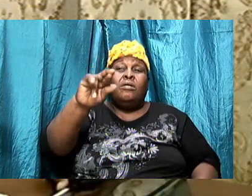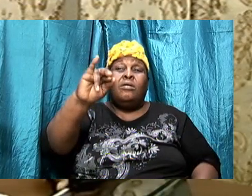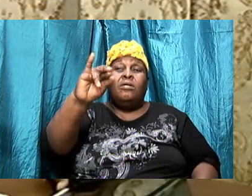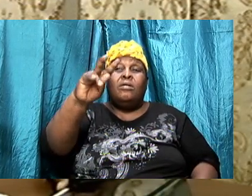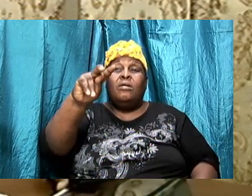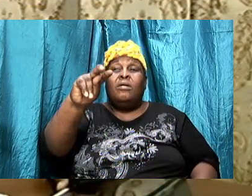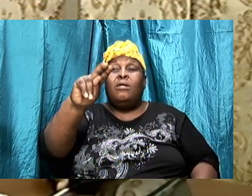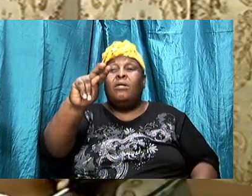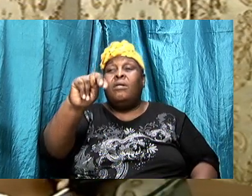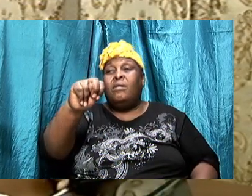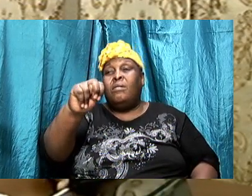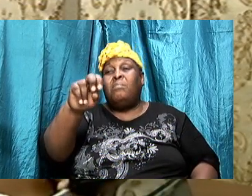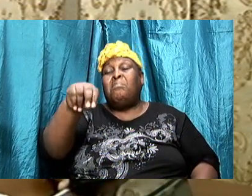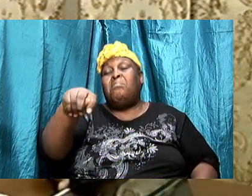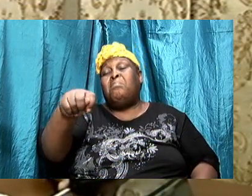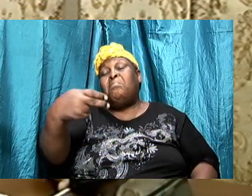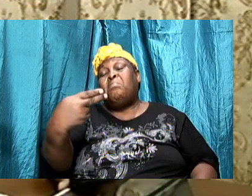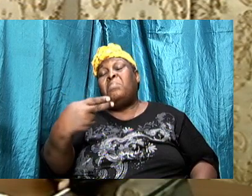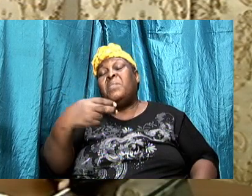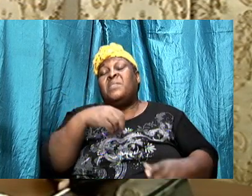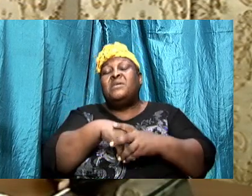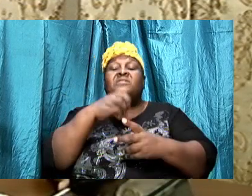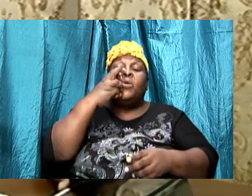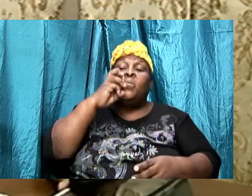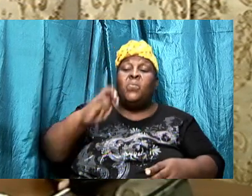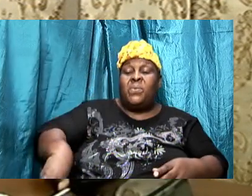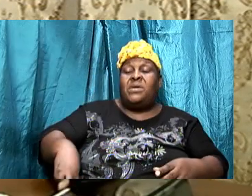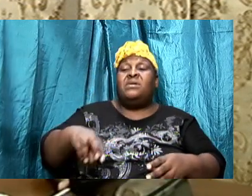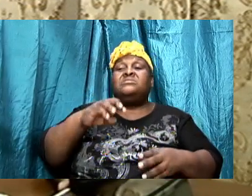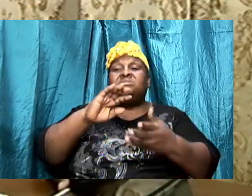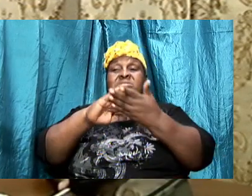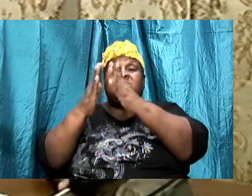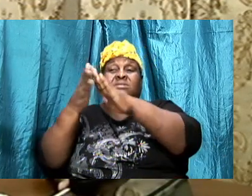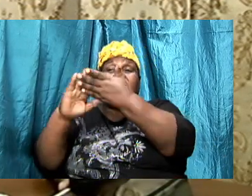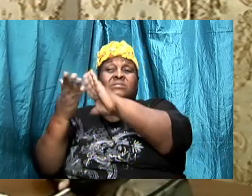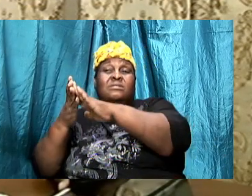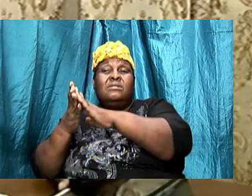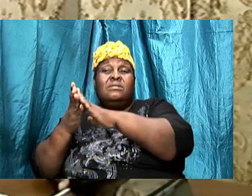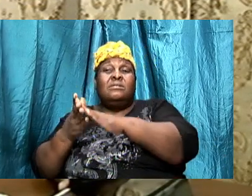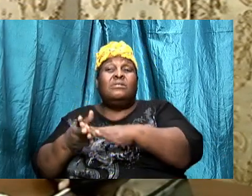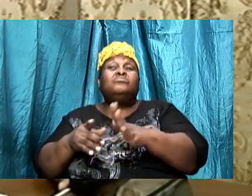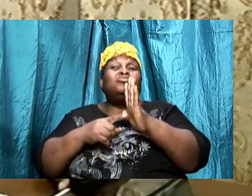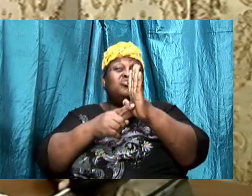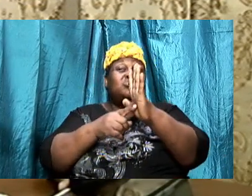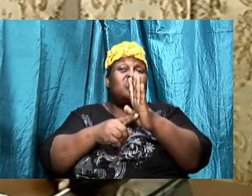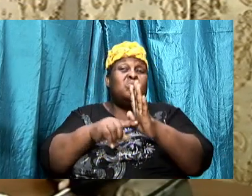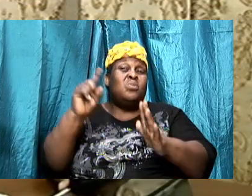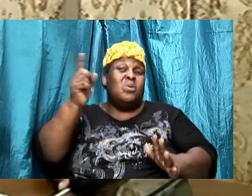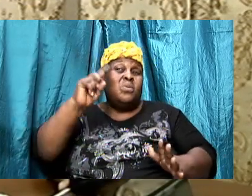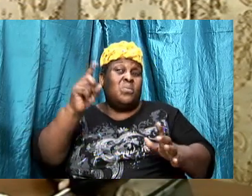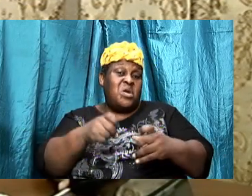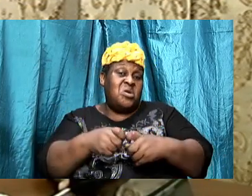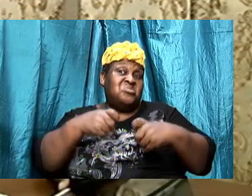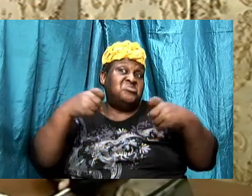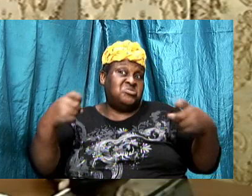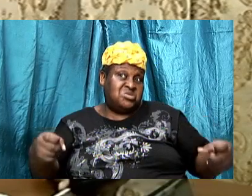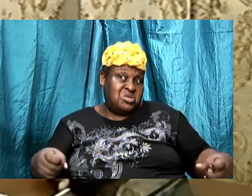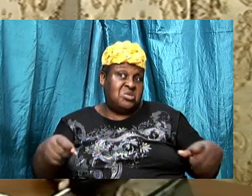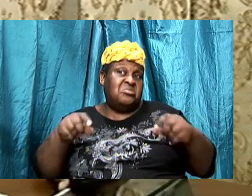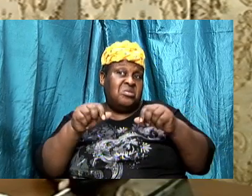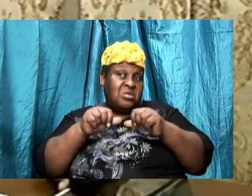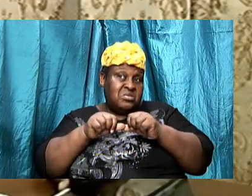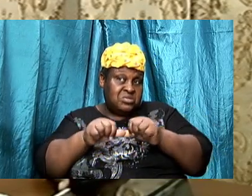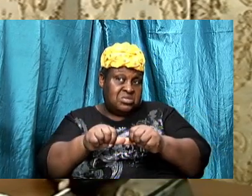in that wicked city. And so it goes to show that where sin abound, grace does much